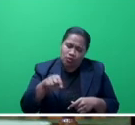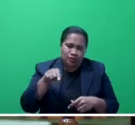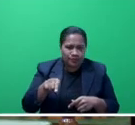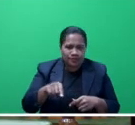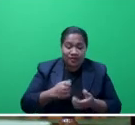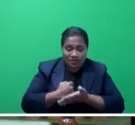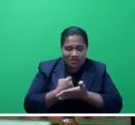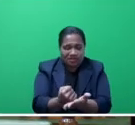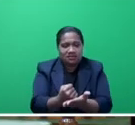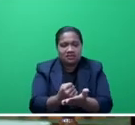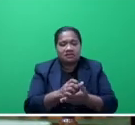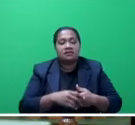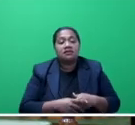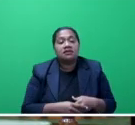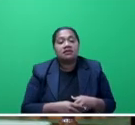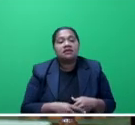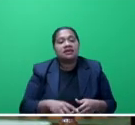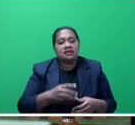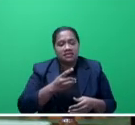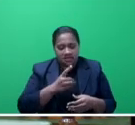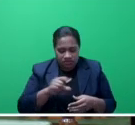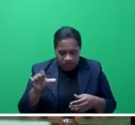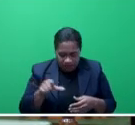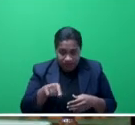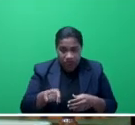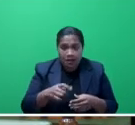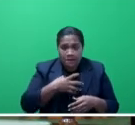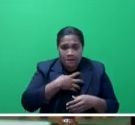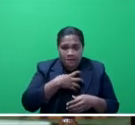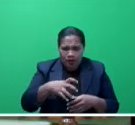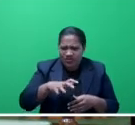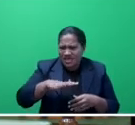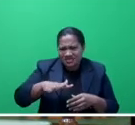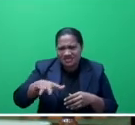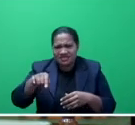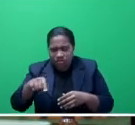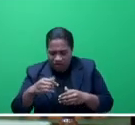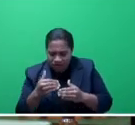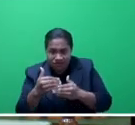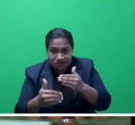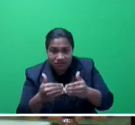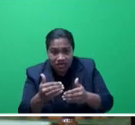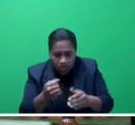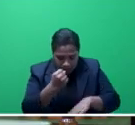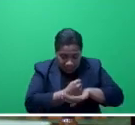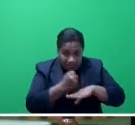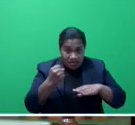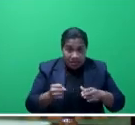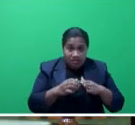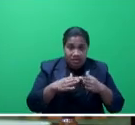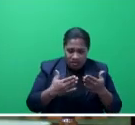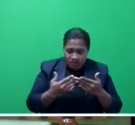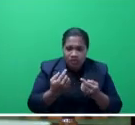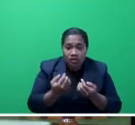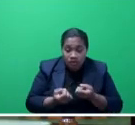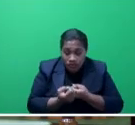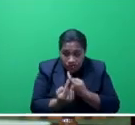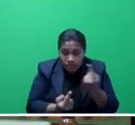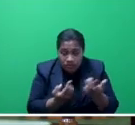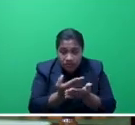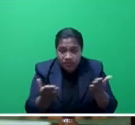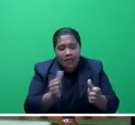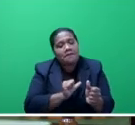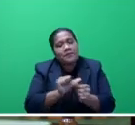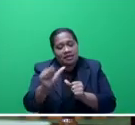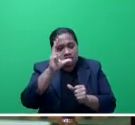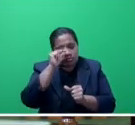assistance, and it deserves more than the uncertainty of the status quo. Your government owes each of you your best possible chance at a